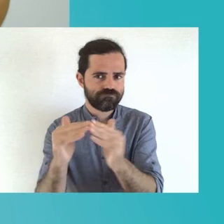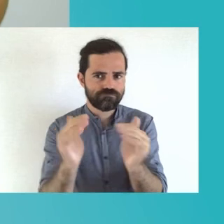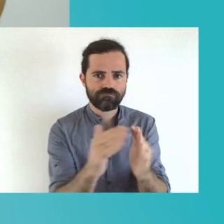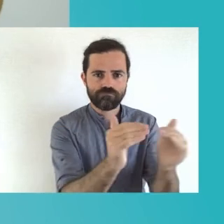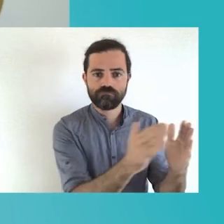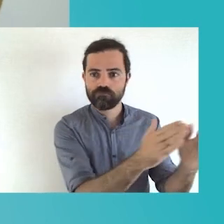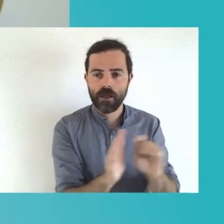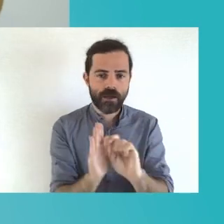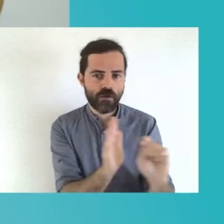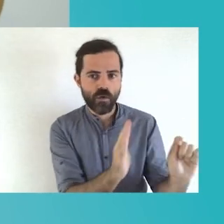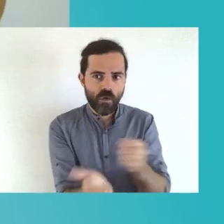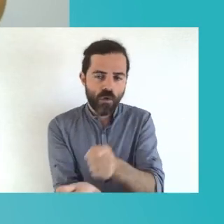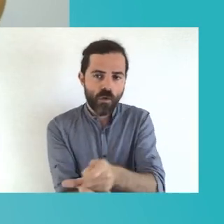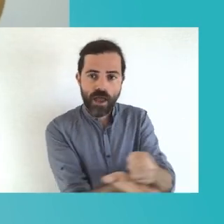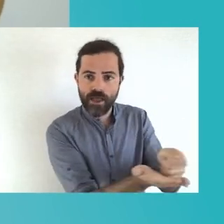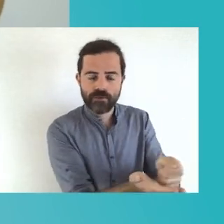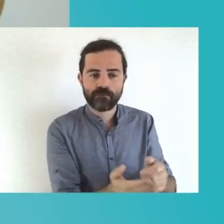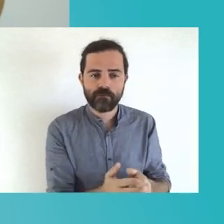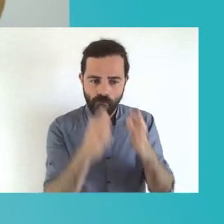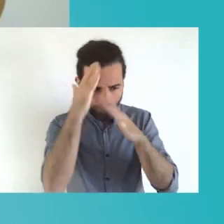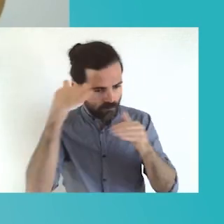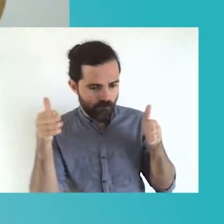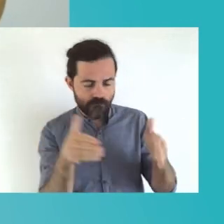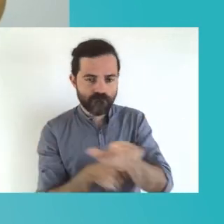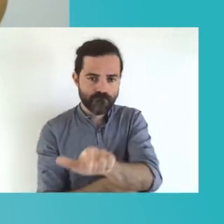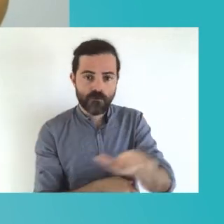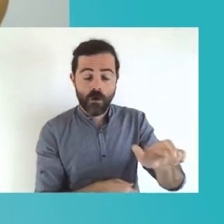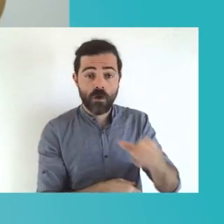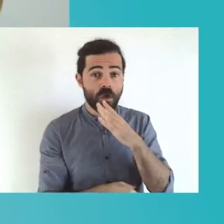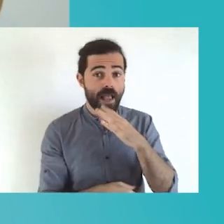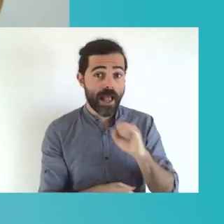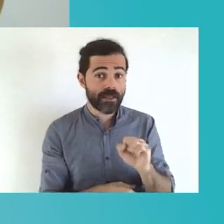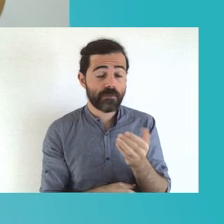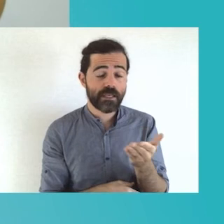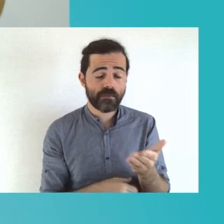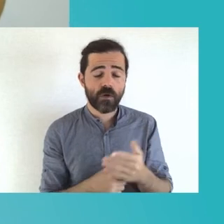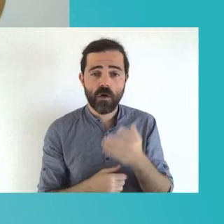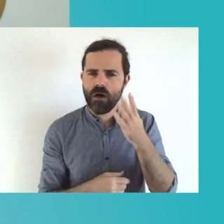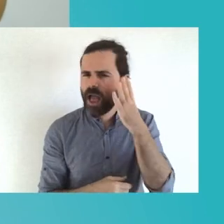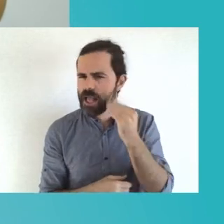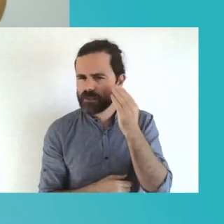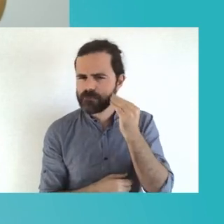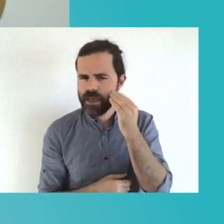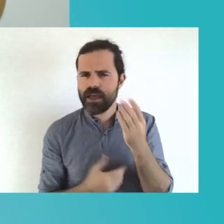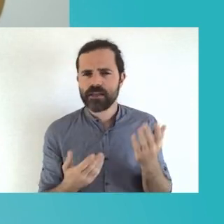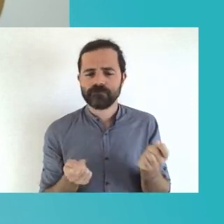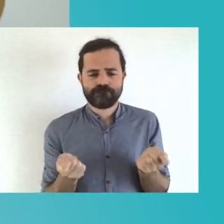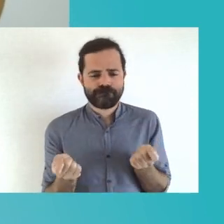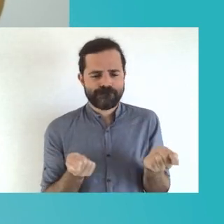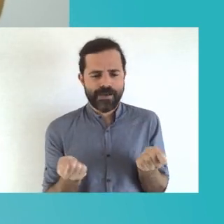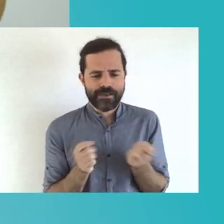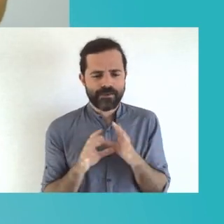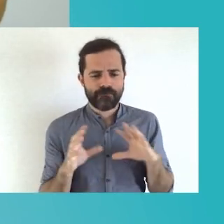properties. It's an SDG investment focused on elderly people. It has an experienced